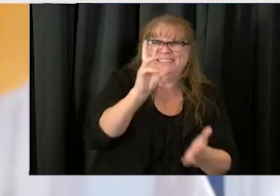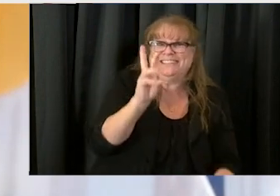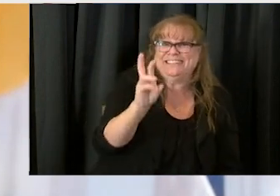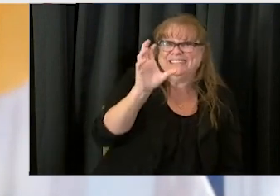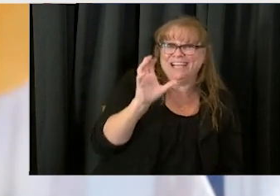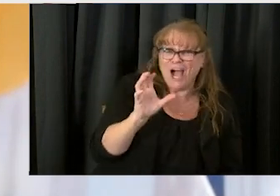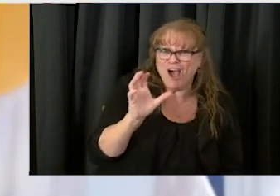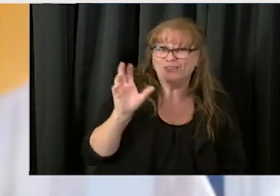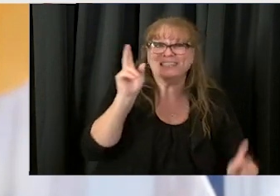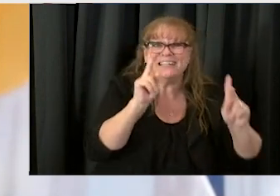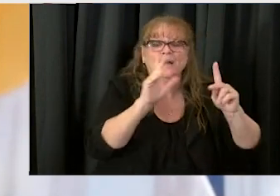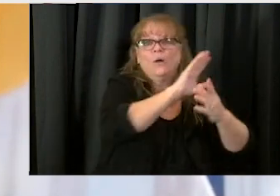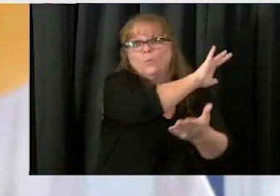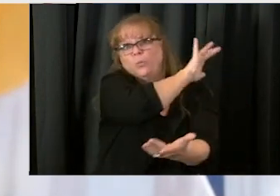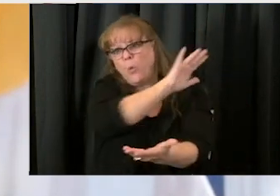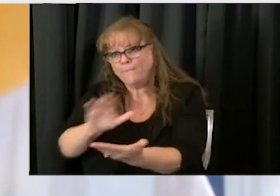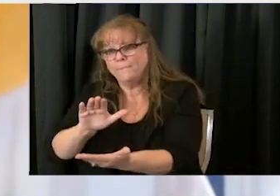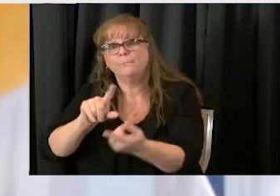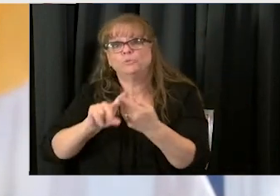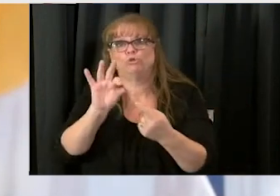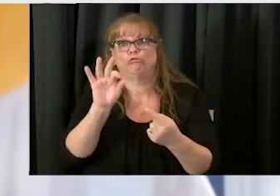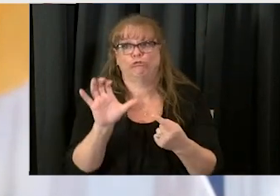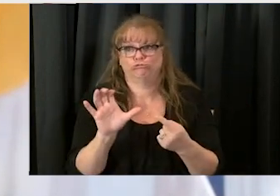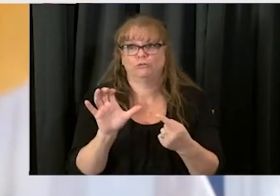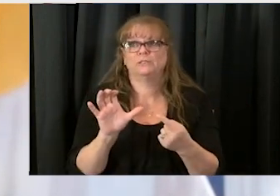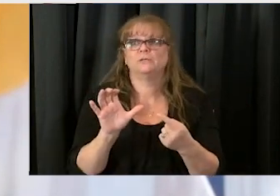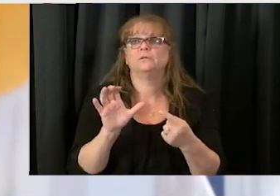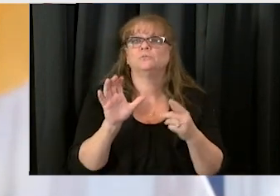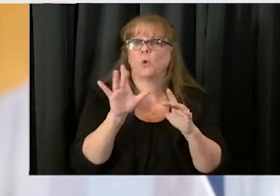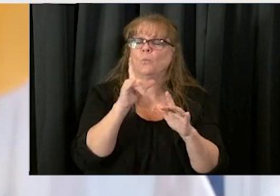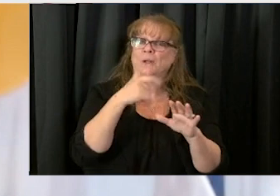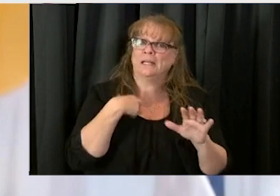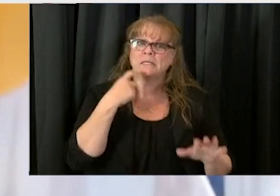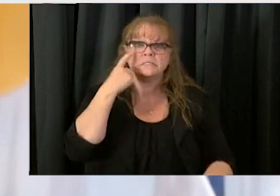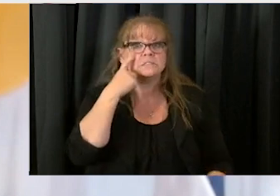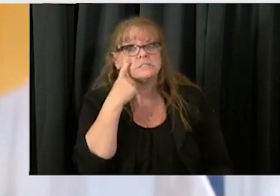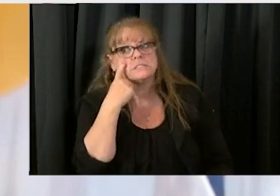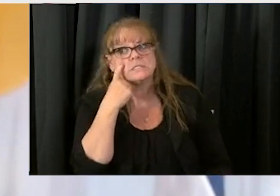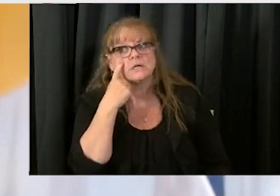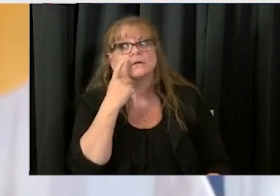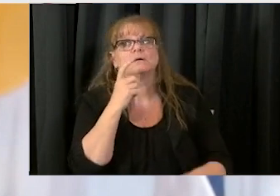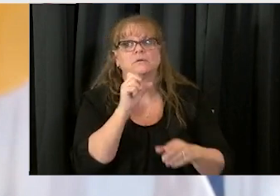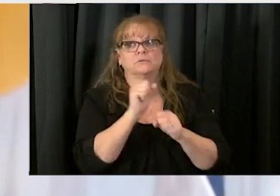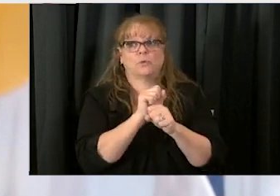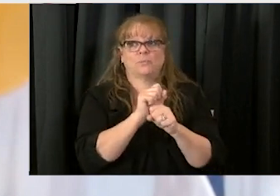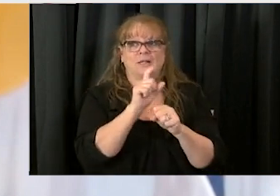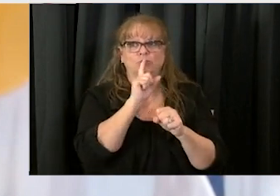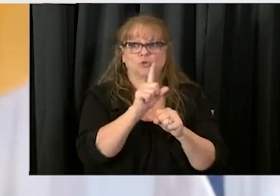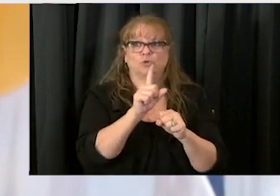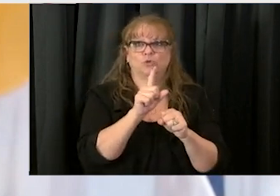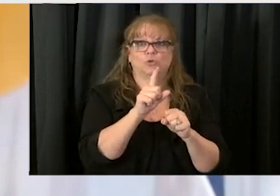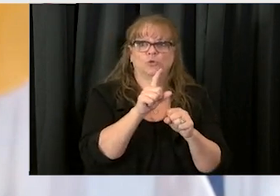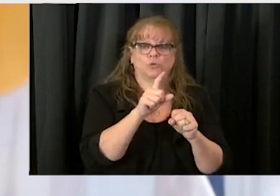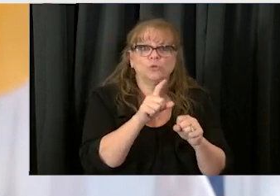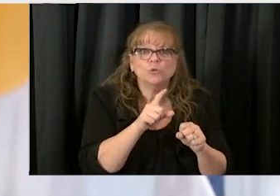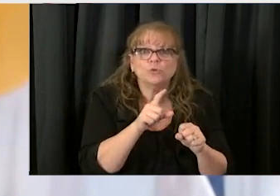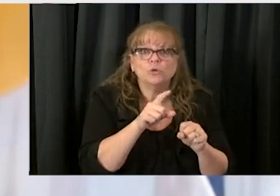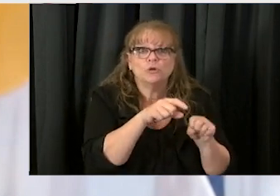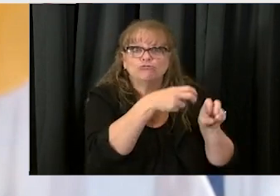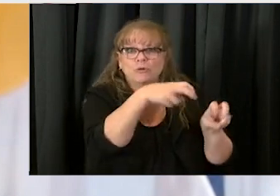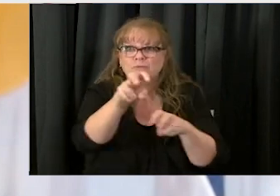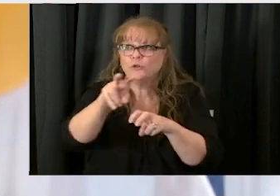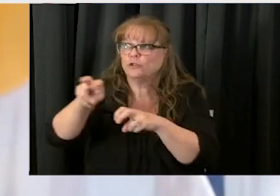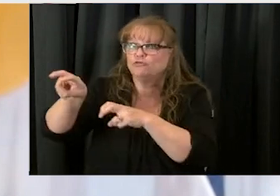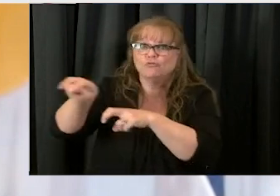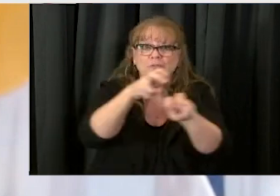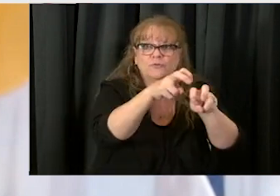kept moving that way for another week or two, that's where we'd be. Fortunately, it moved the other way. And remember, only about 20% of